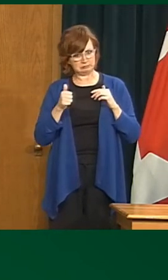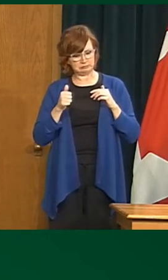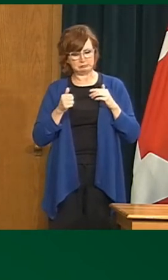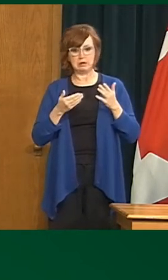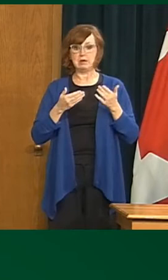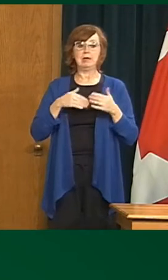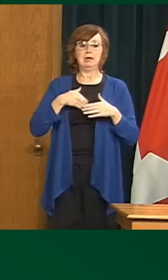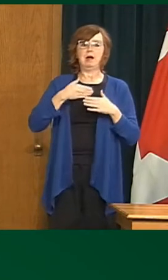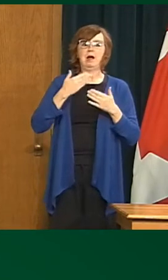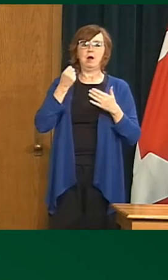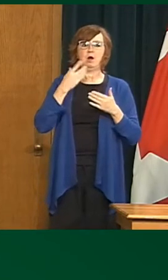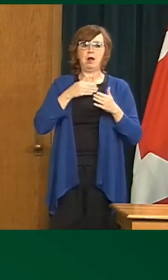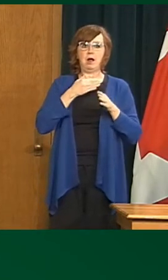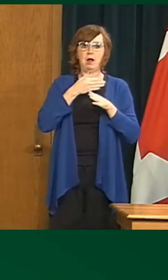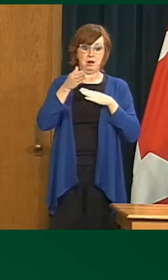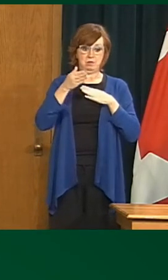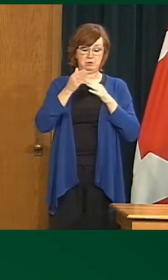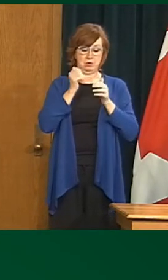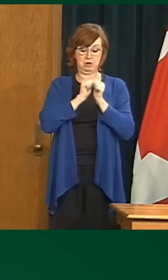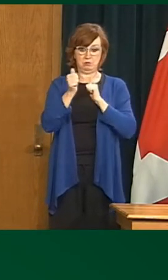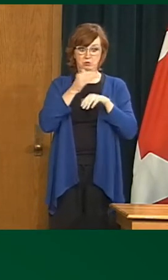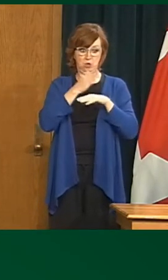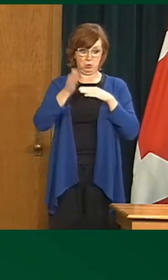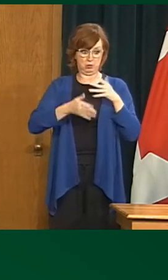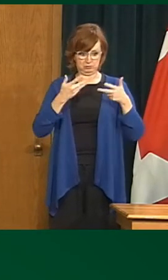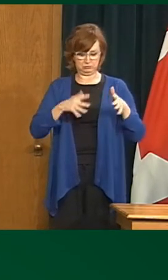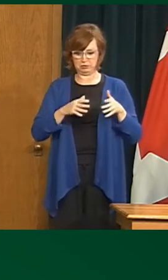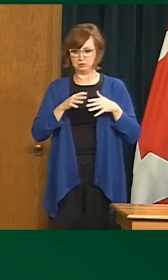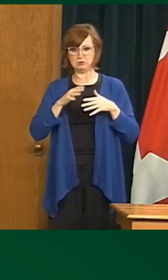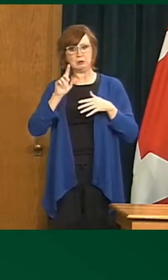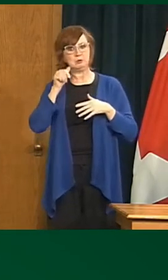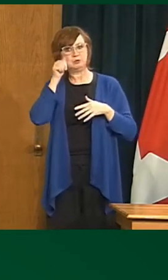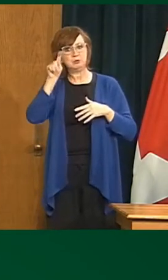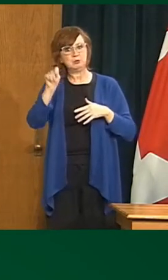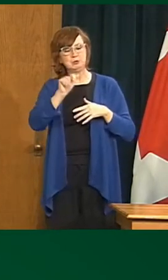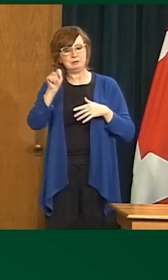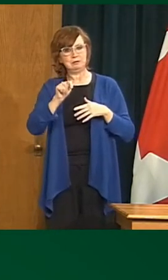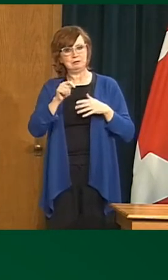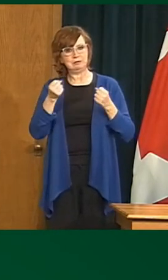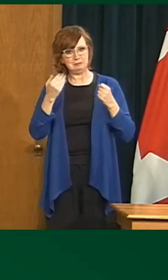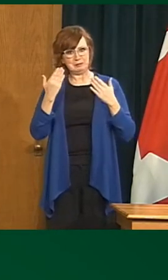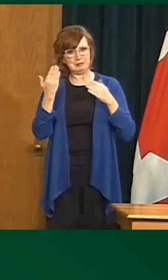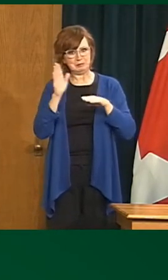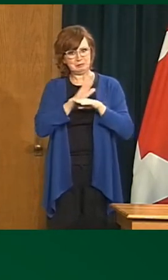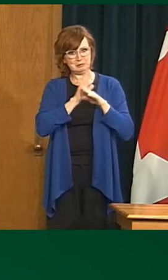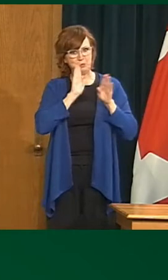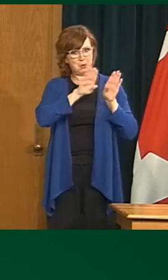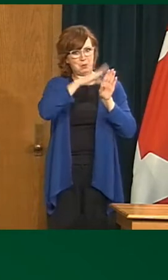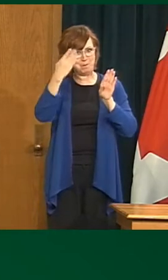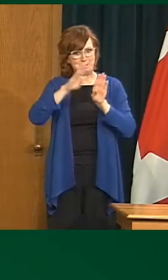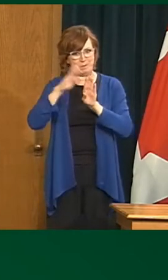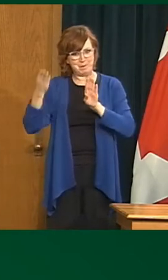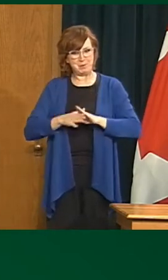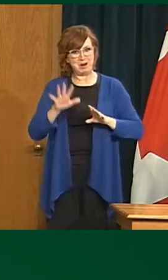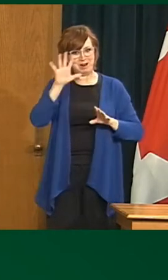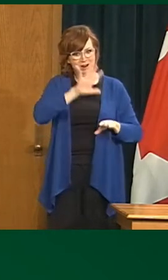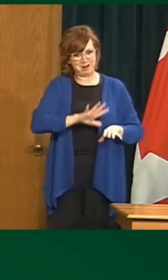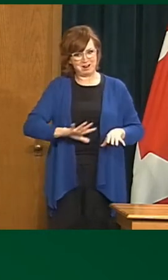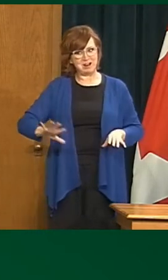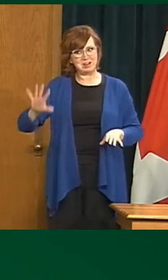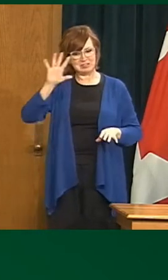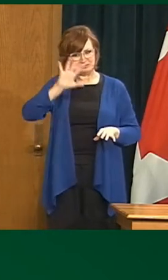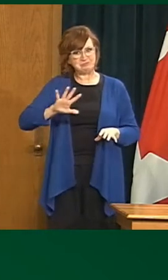a number of additional businesses that will reopen in communities across the province. And it is great to see this taking